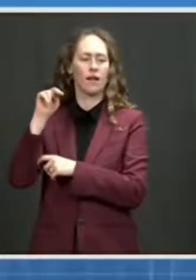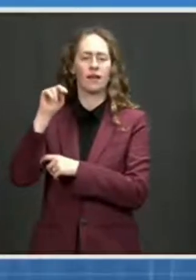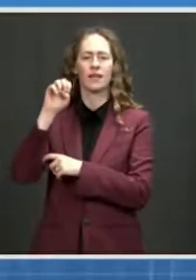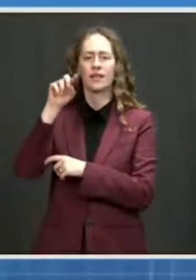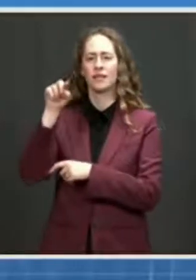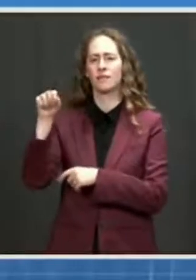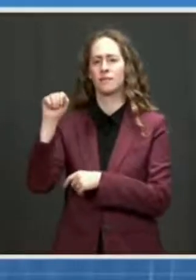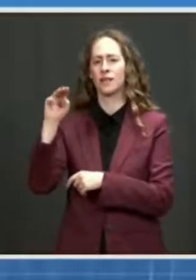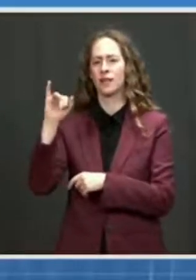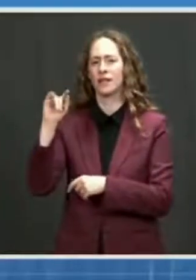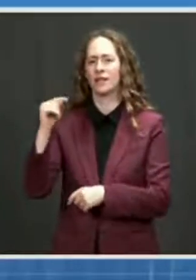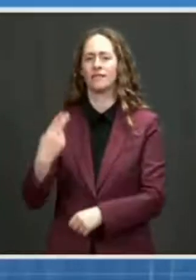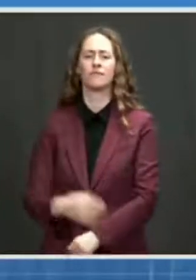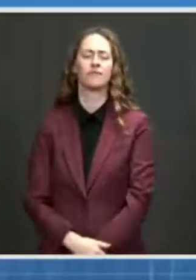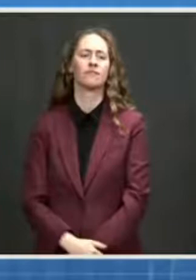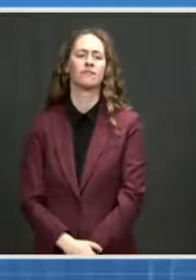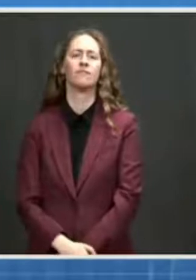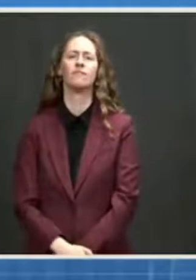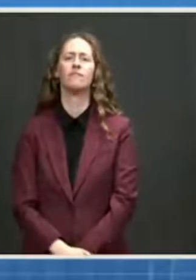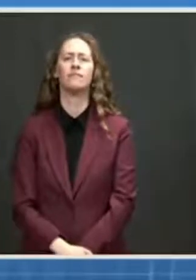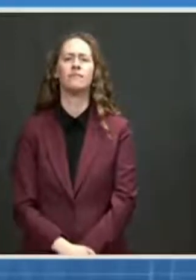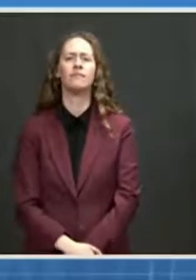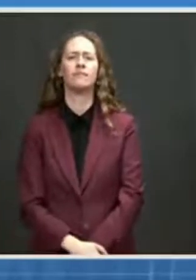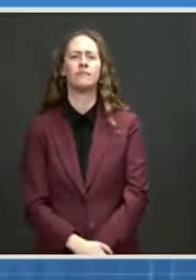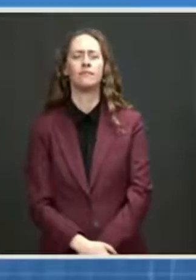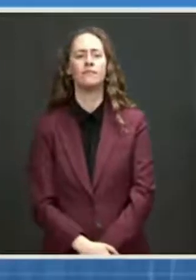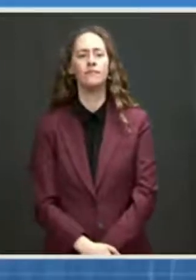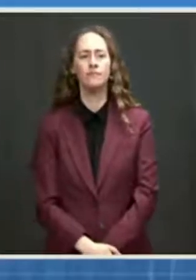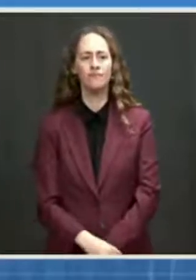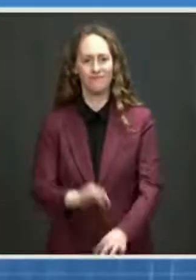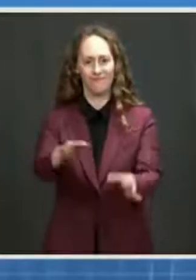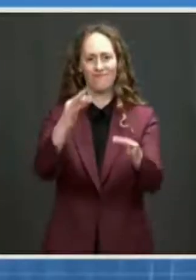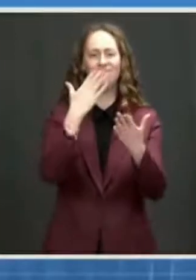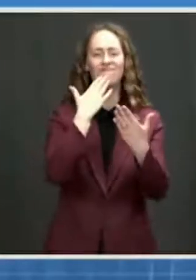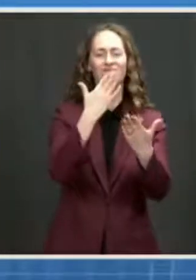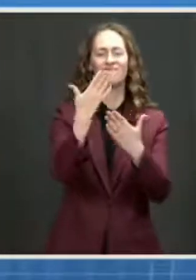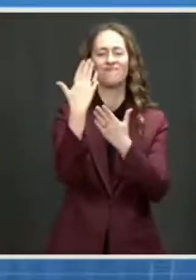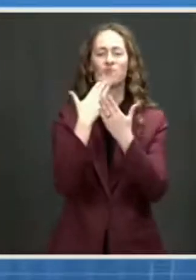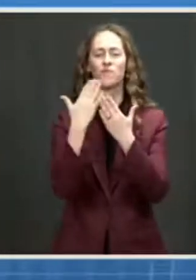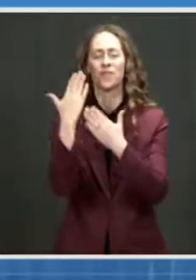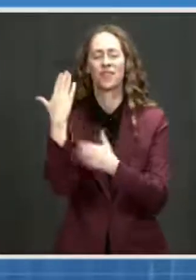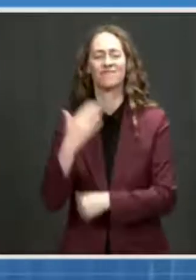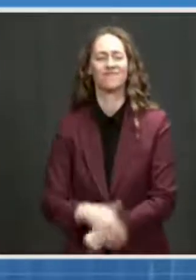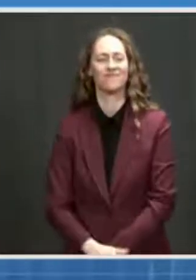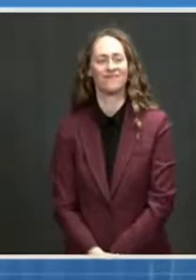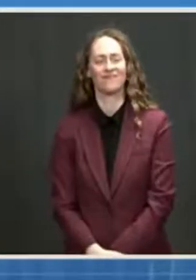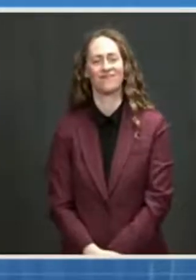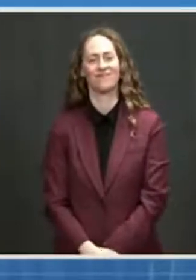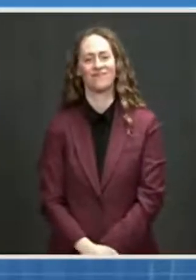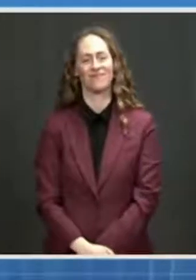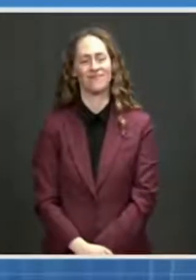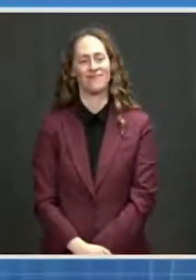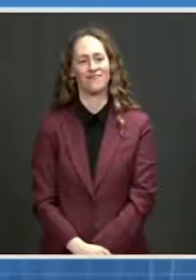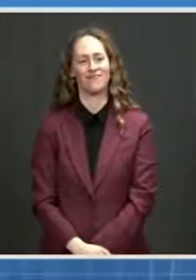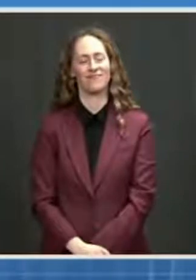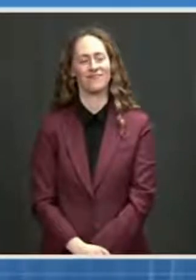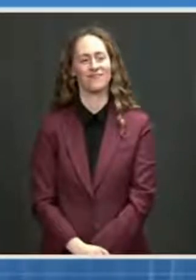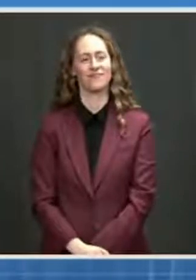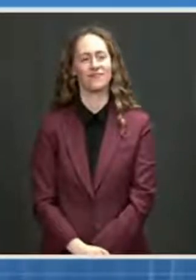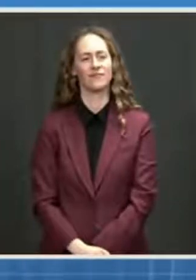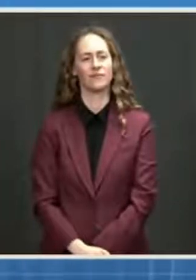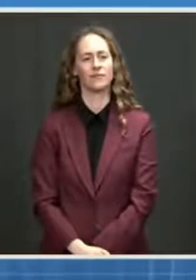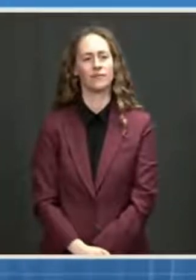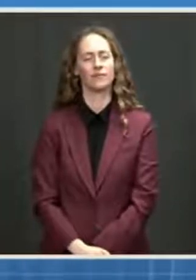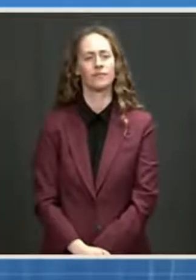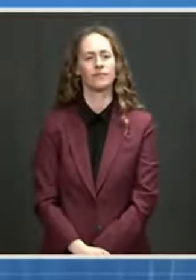much, Dr. Fauci, and good morning to everyone. As we know, for our national vaccination campaign to be